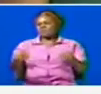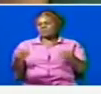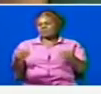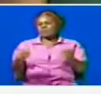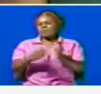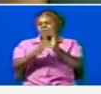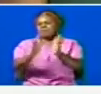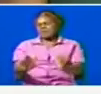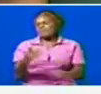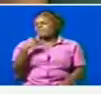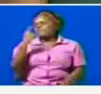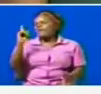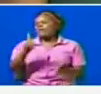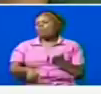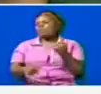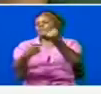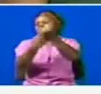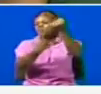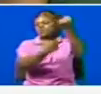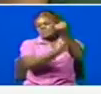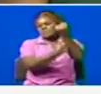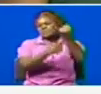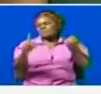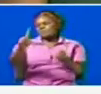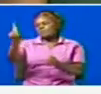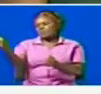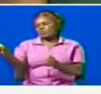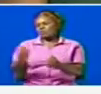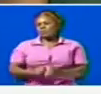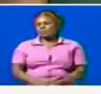are the leaders there giving their supporters?